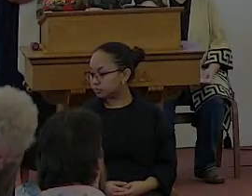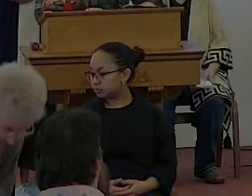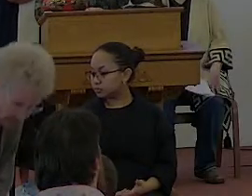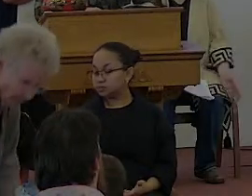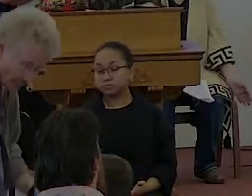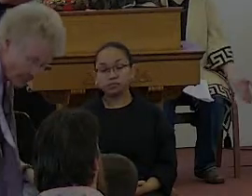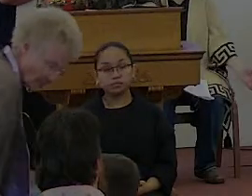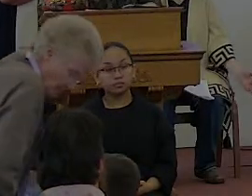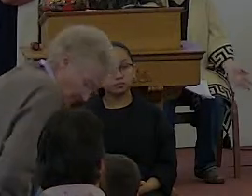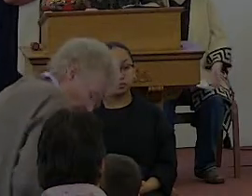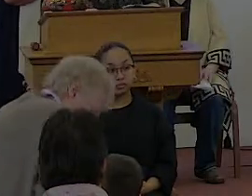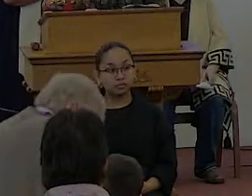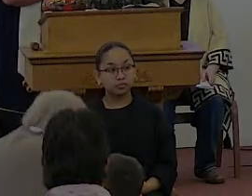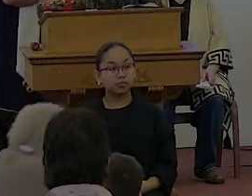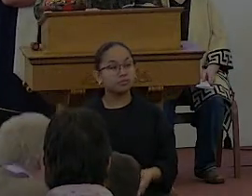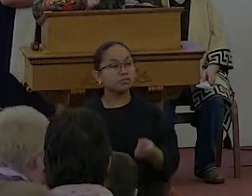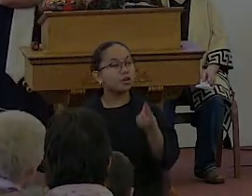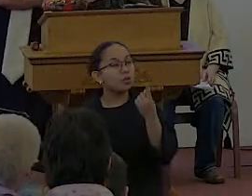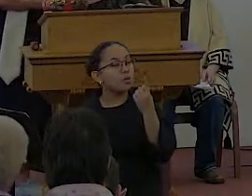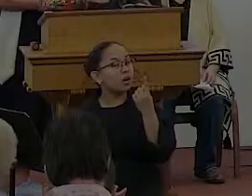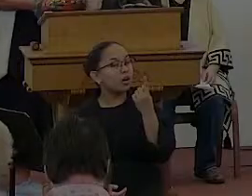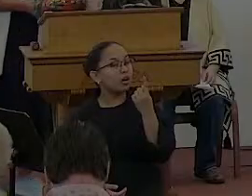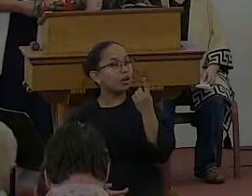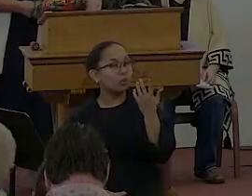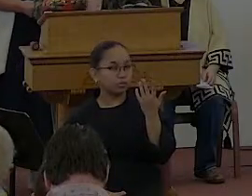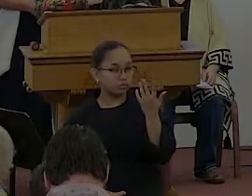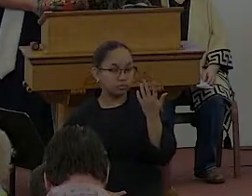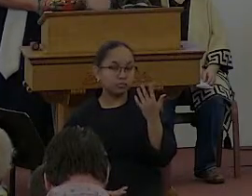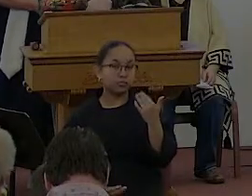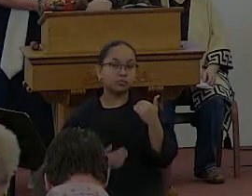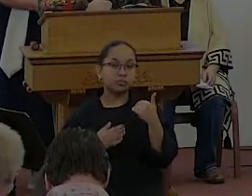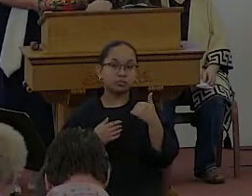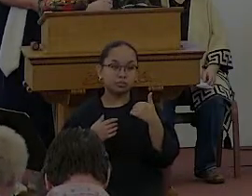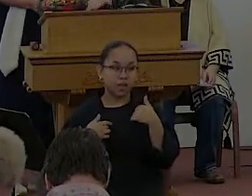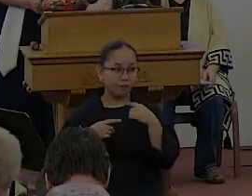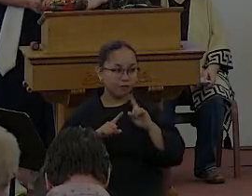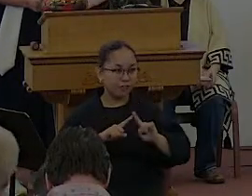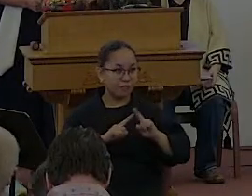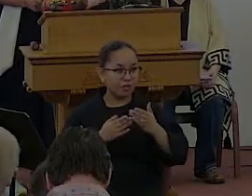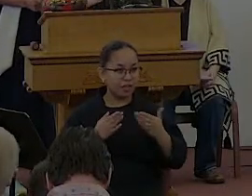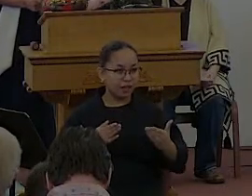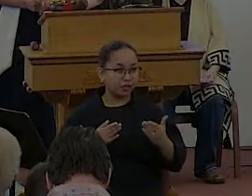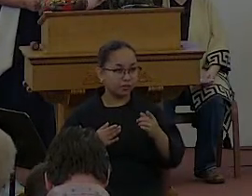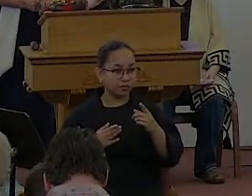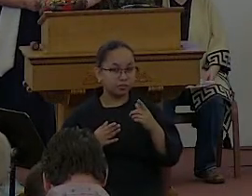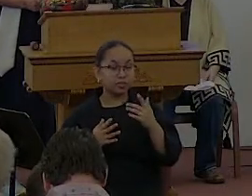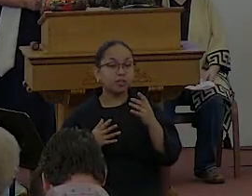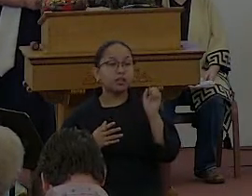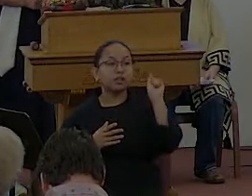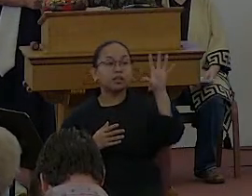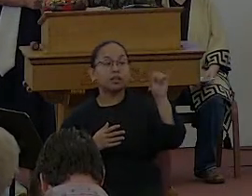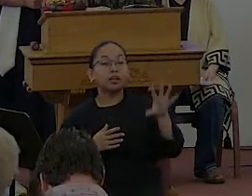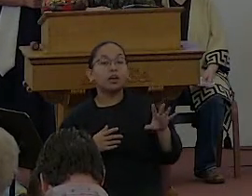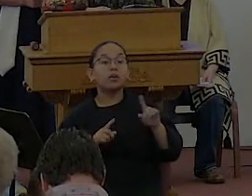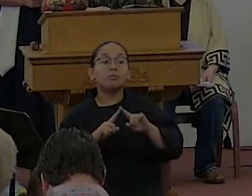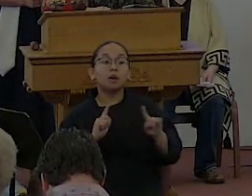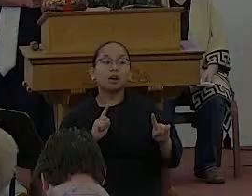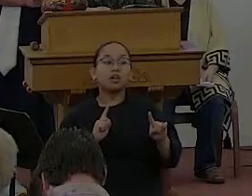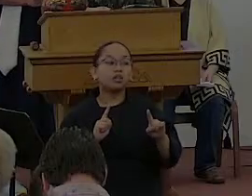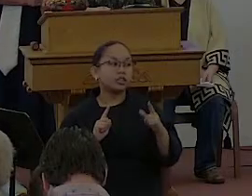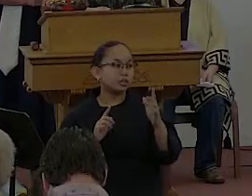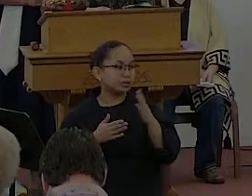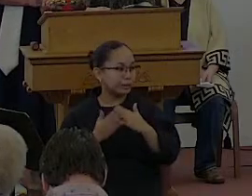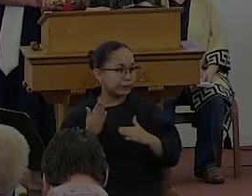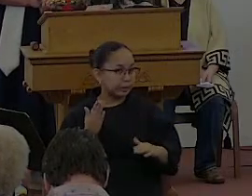okay. So there's one thing I have a bunch of things to bring your attention to, but there's also a question, that I want to answer for some